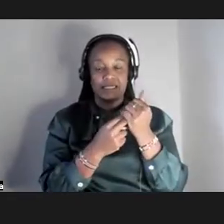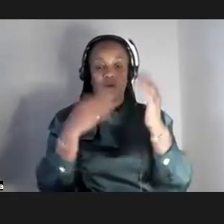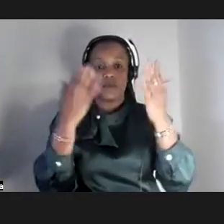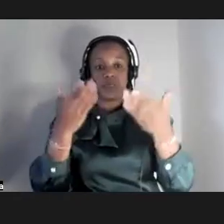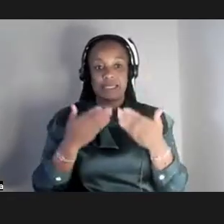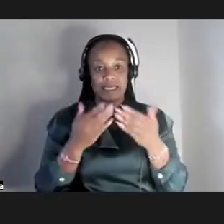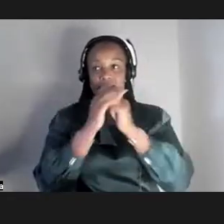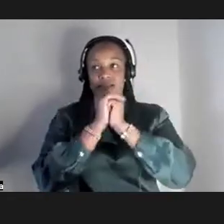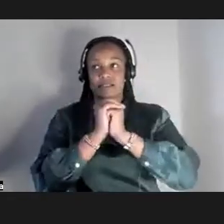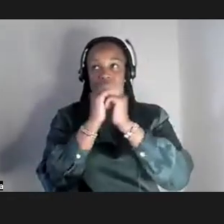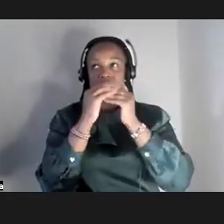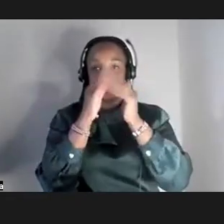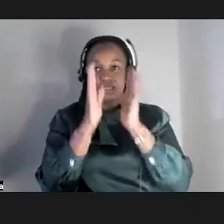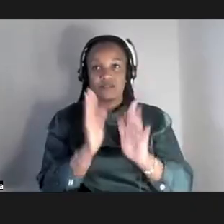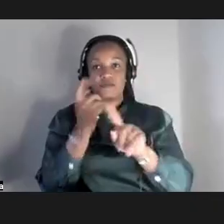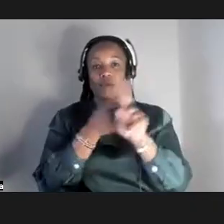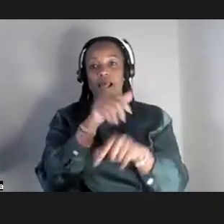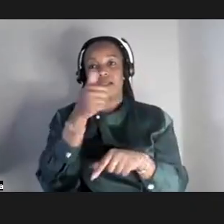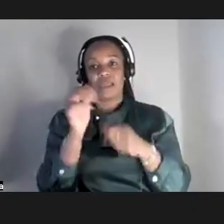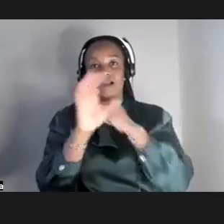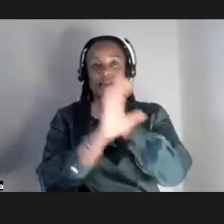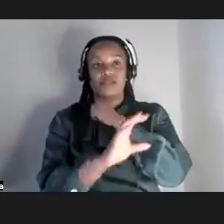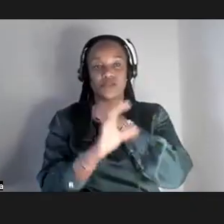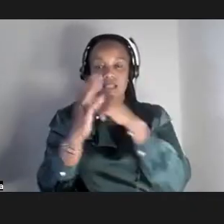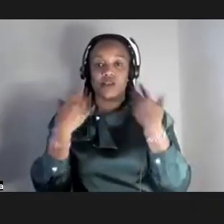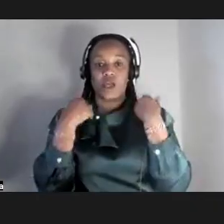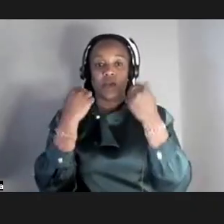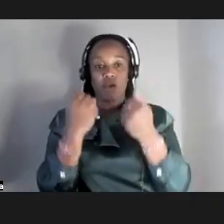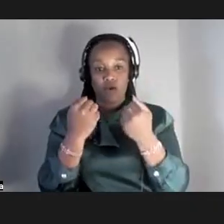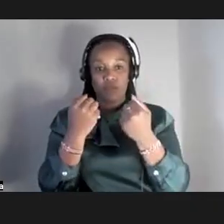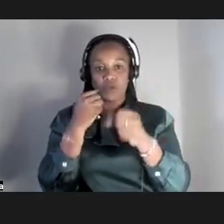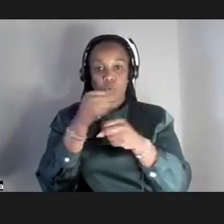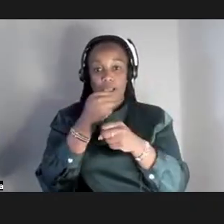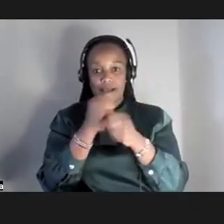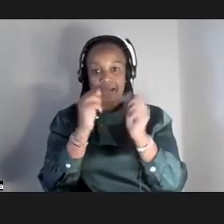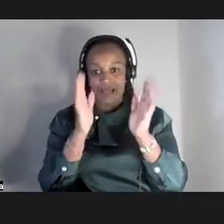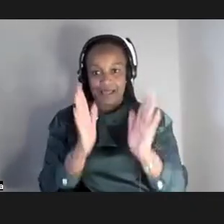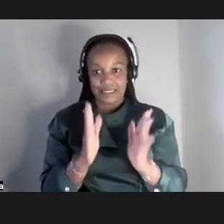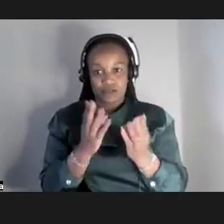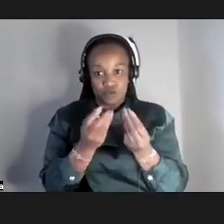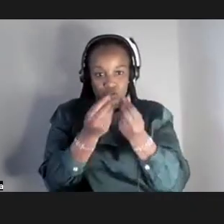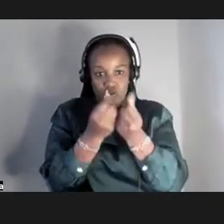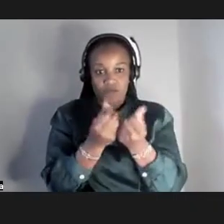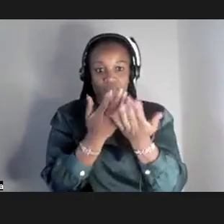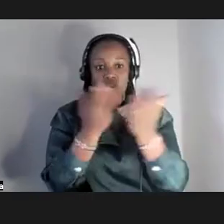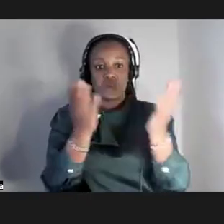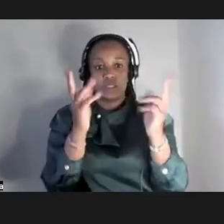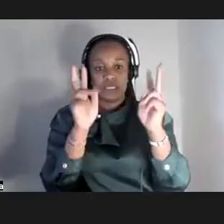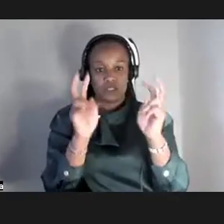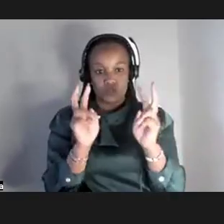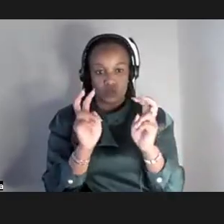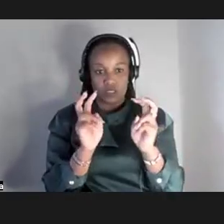other countries, from Egypt, and also health workers to try to have those conversations and try to influence those sorts